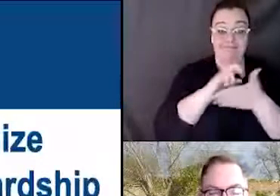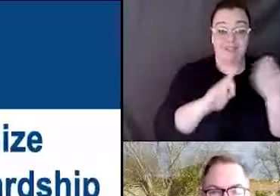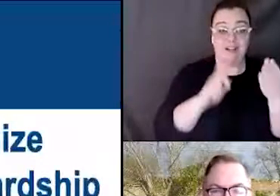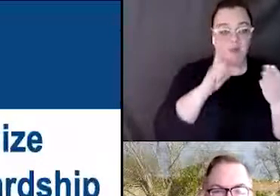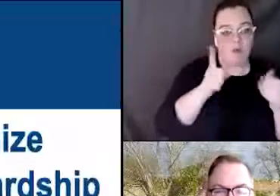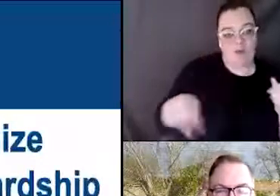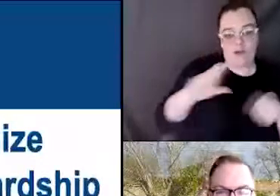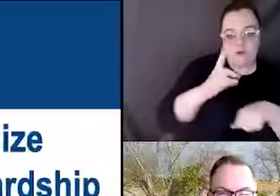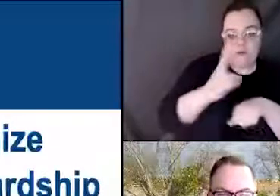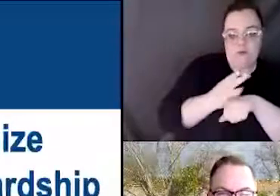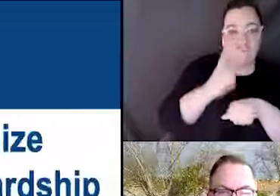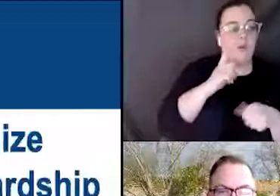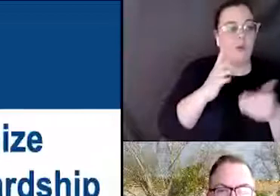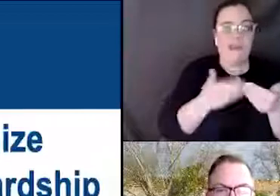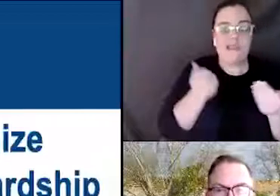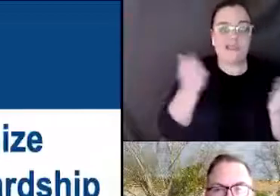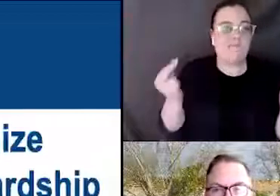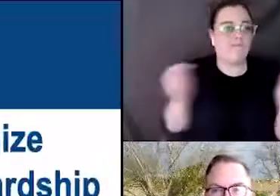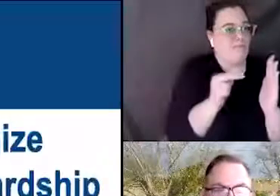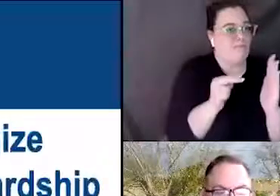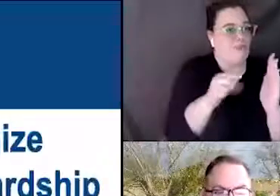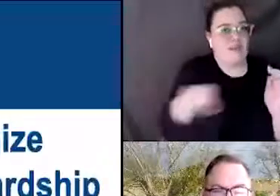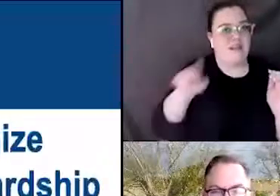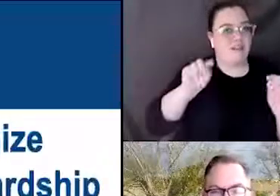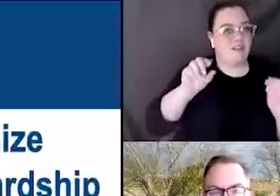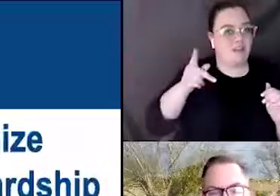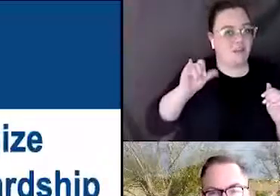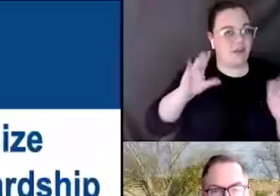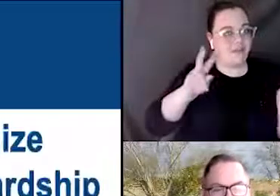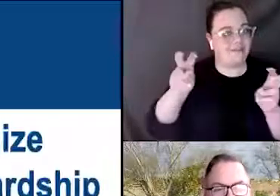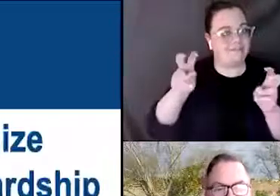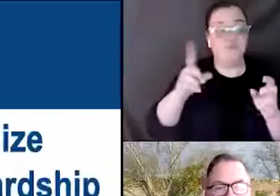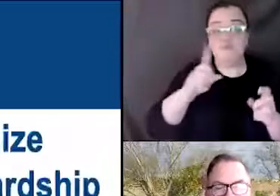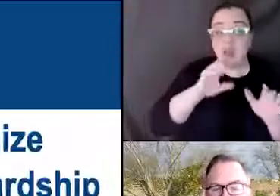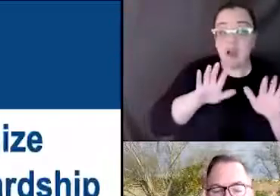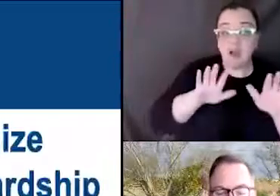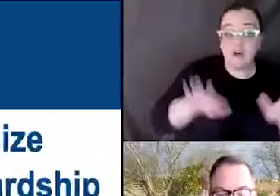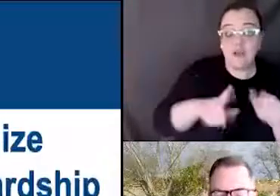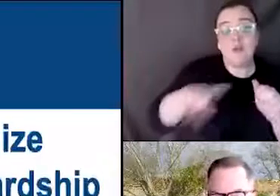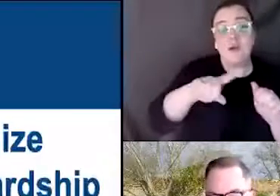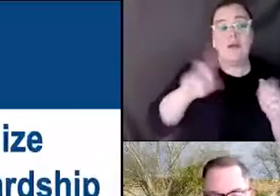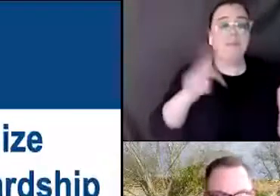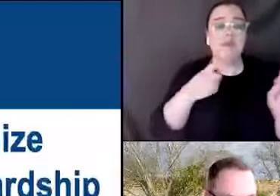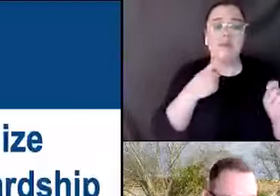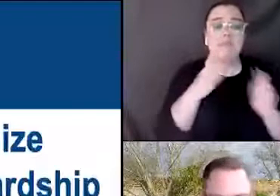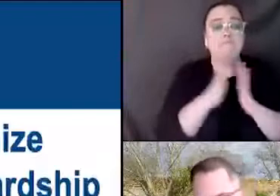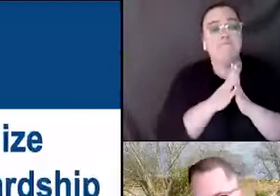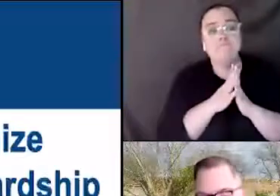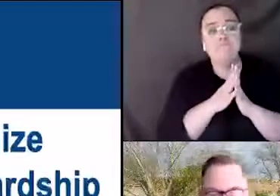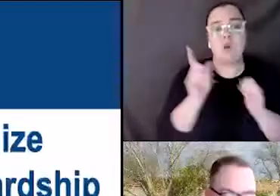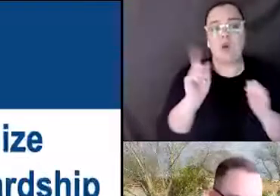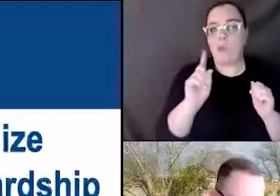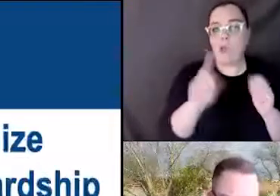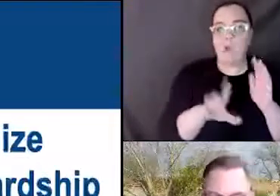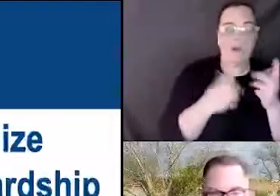one-stop shop on these topics. So we really encourage you, if people ask you, where do I get the, what to